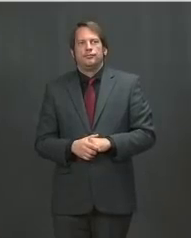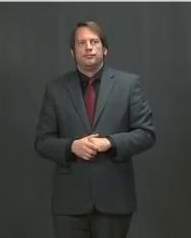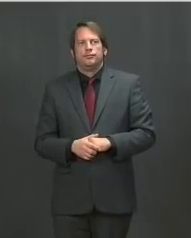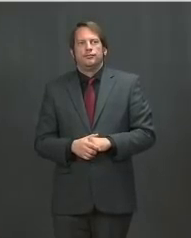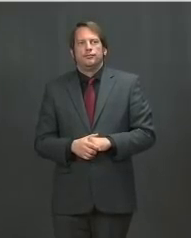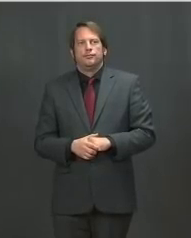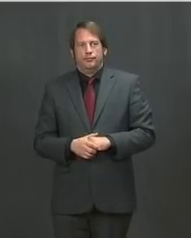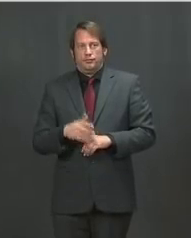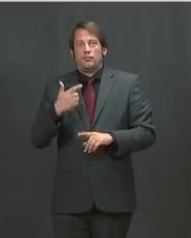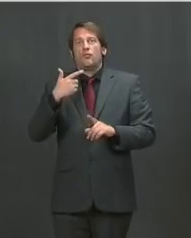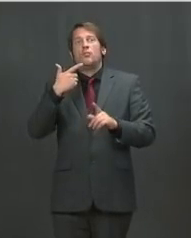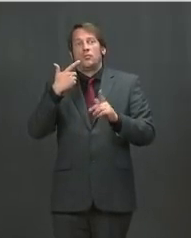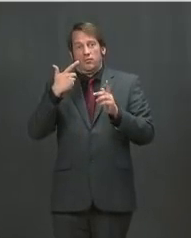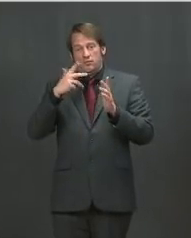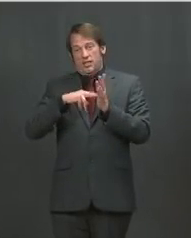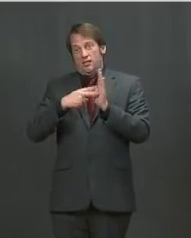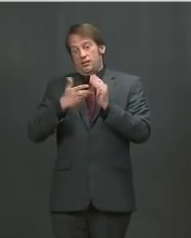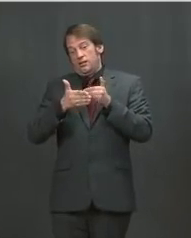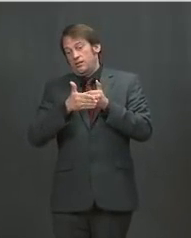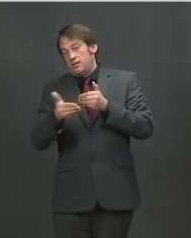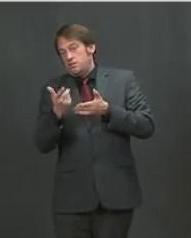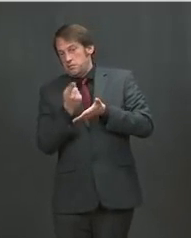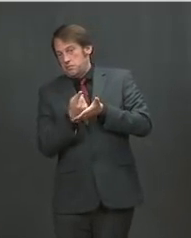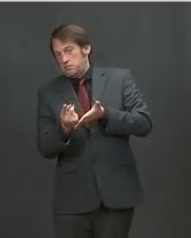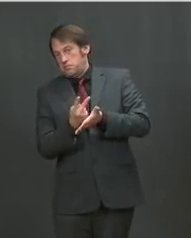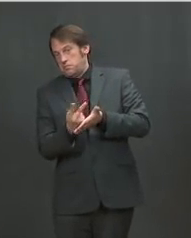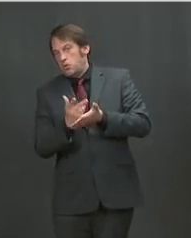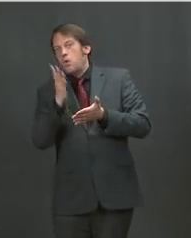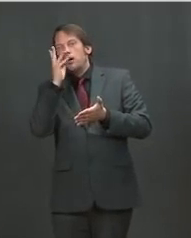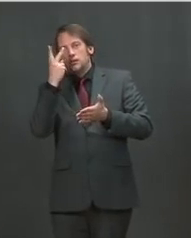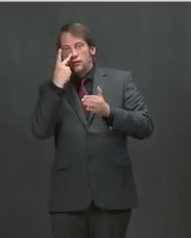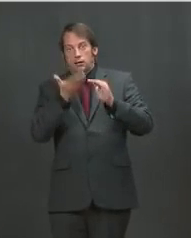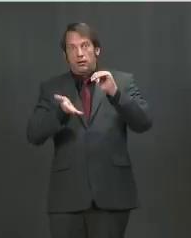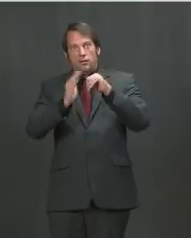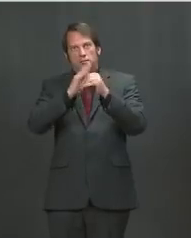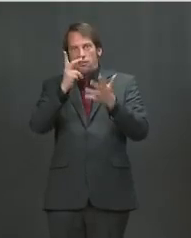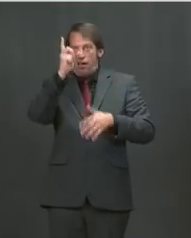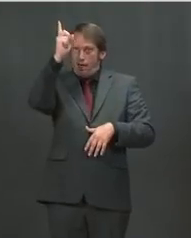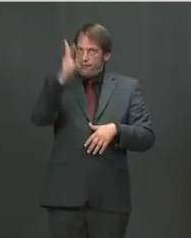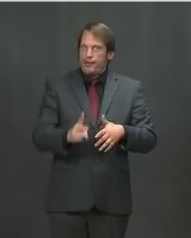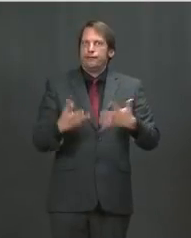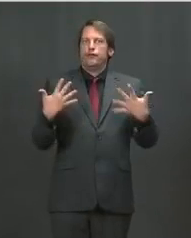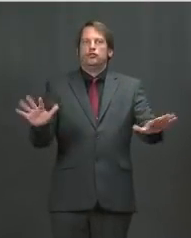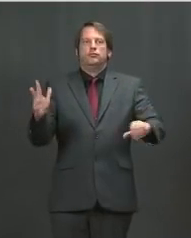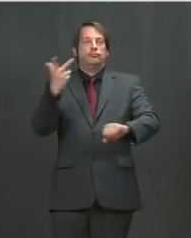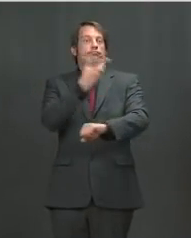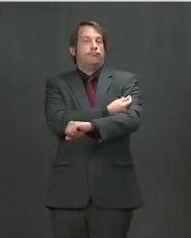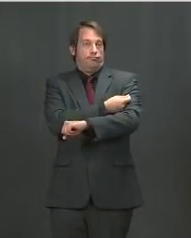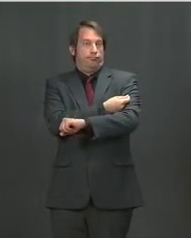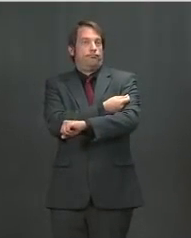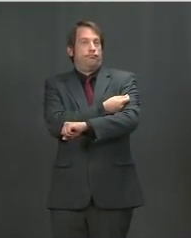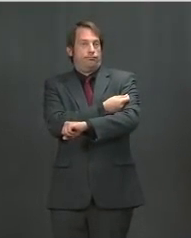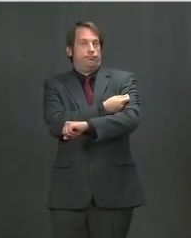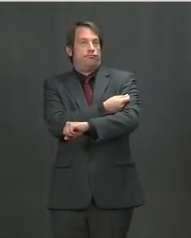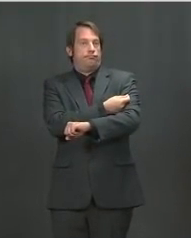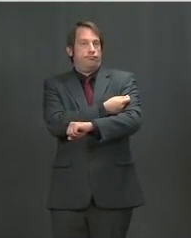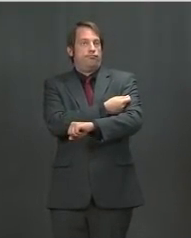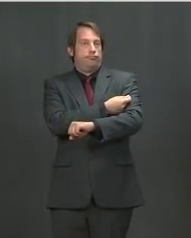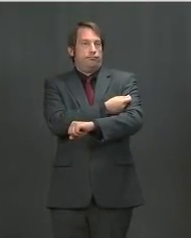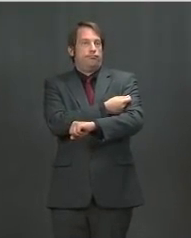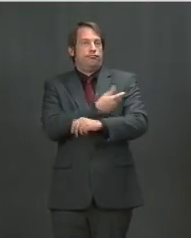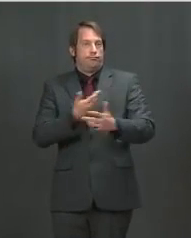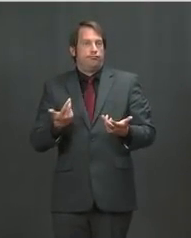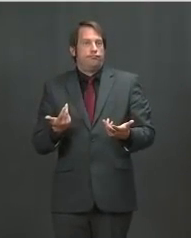half. What's important to remember for those who are getting vaccinated is that still means that we've got half of the